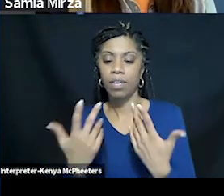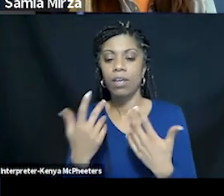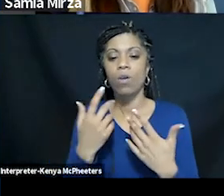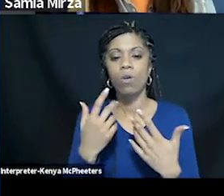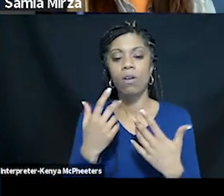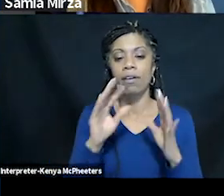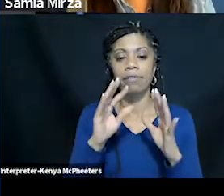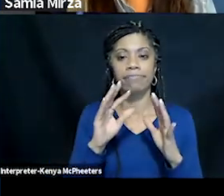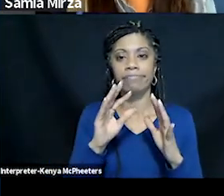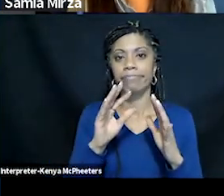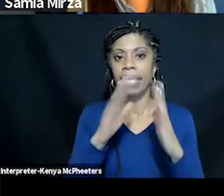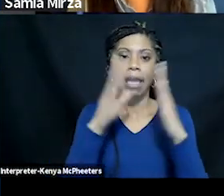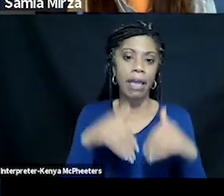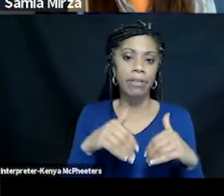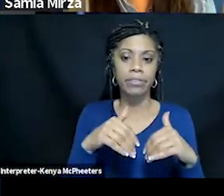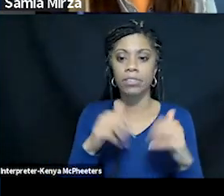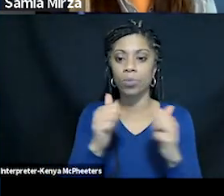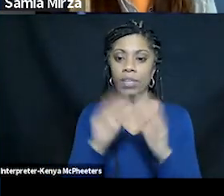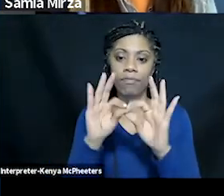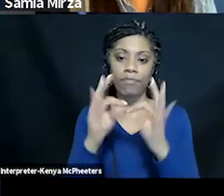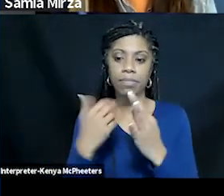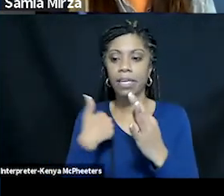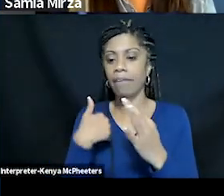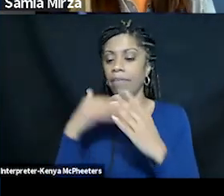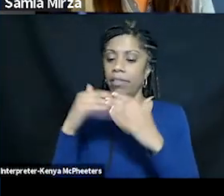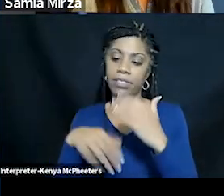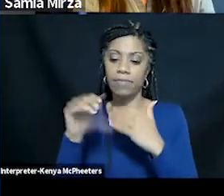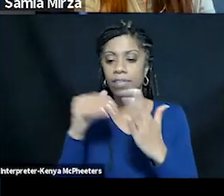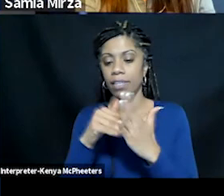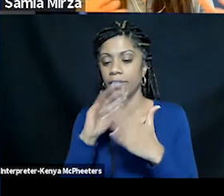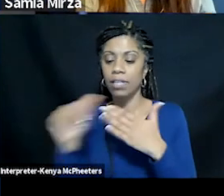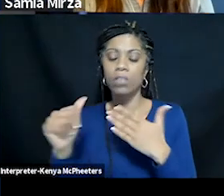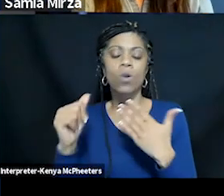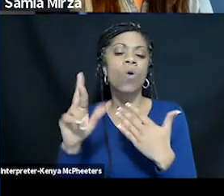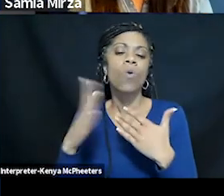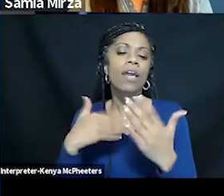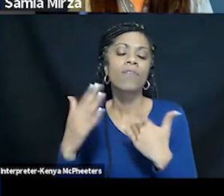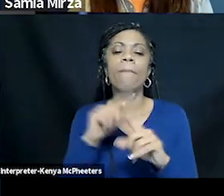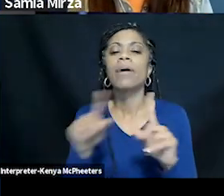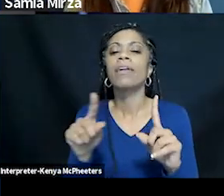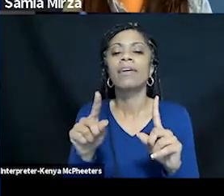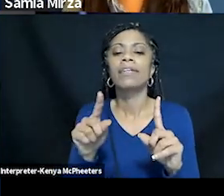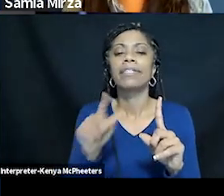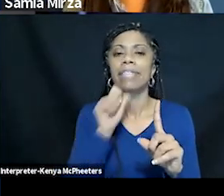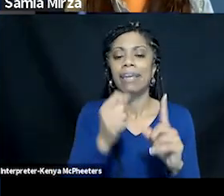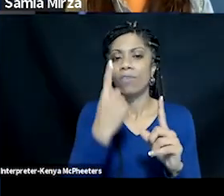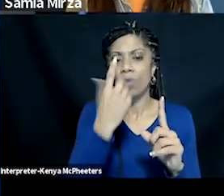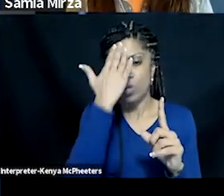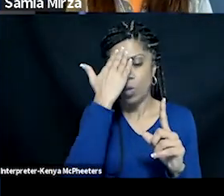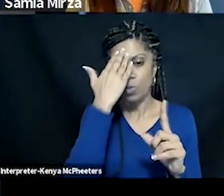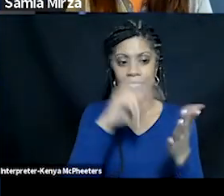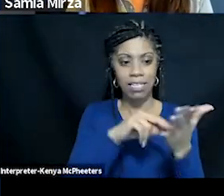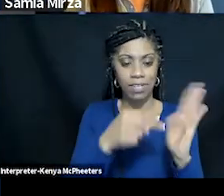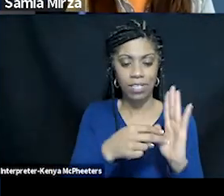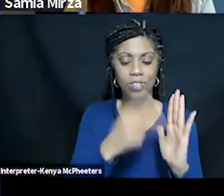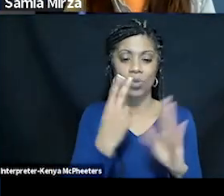income can mean a lot of different things. And I think there's obviously a government definition of it, but not everybody knows that. And so